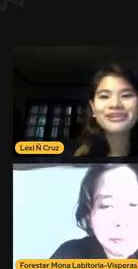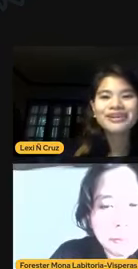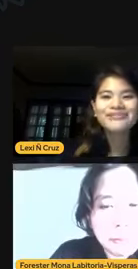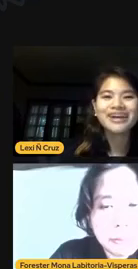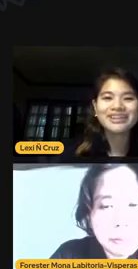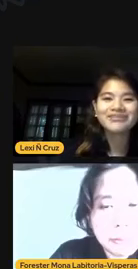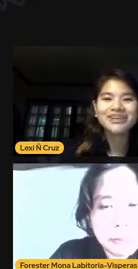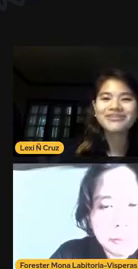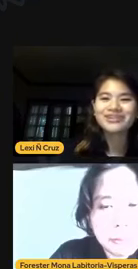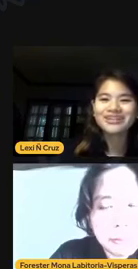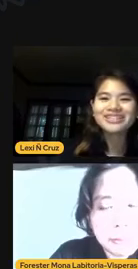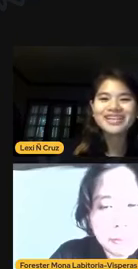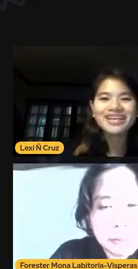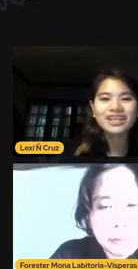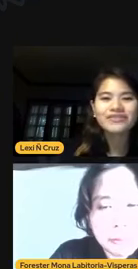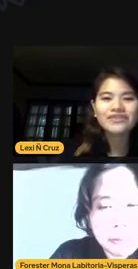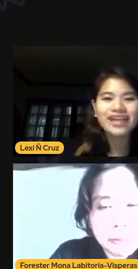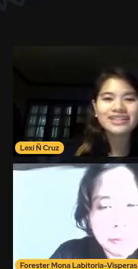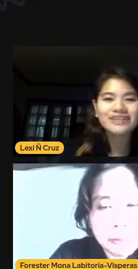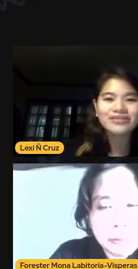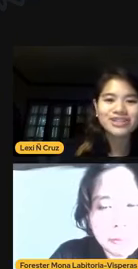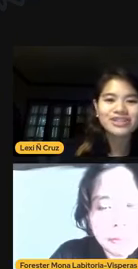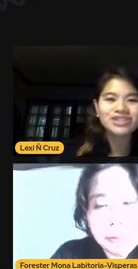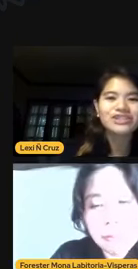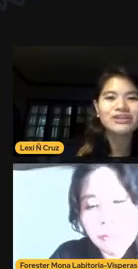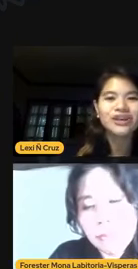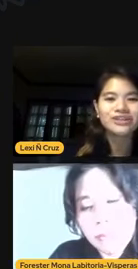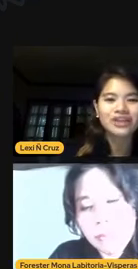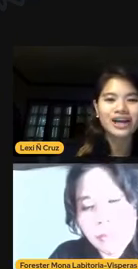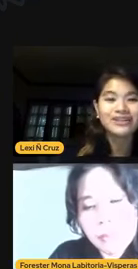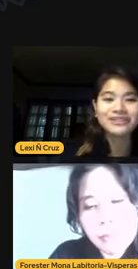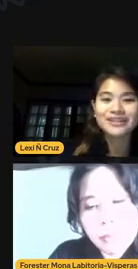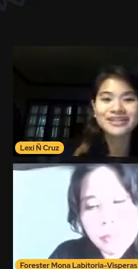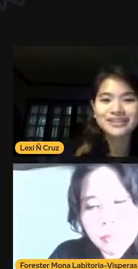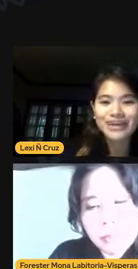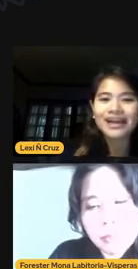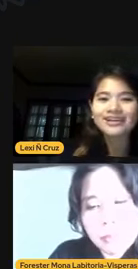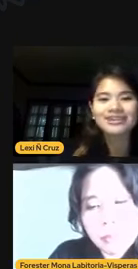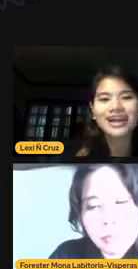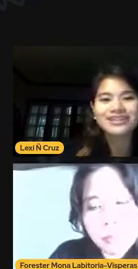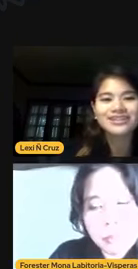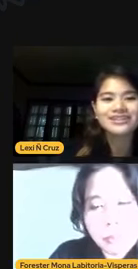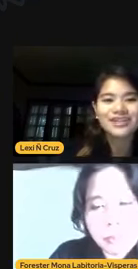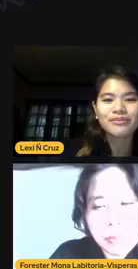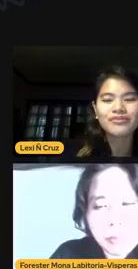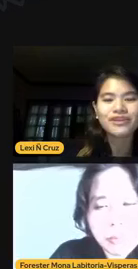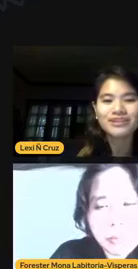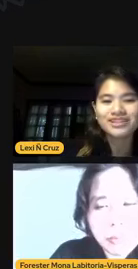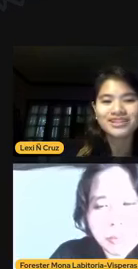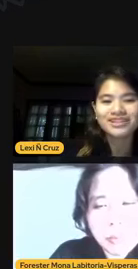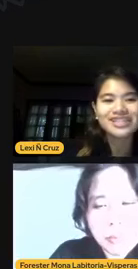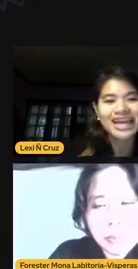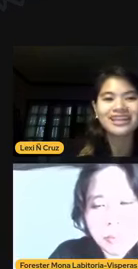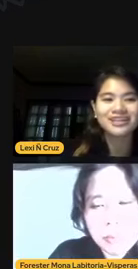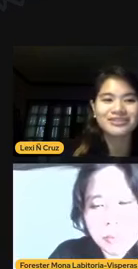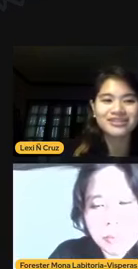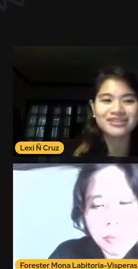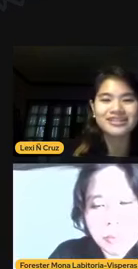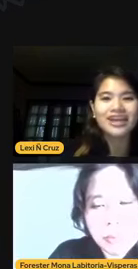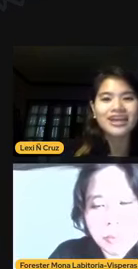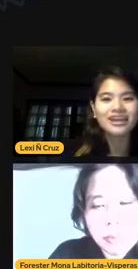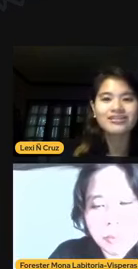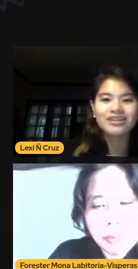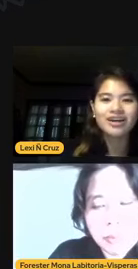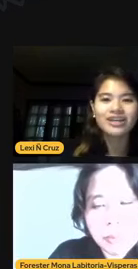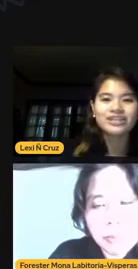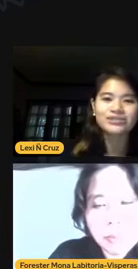Oh, everyone, by the way, viewers, if you guys have any questions, we also have our speakers back to answer some of your questions and